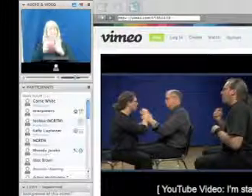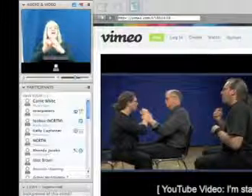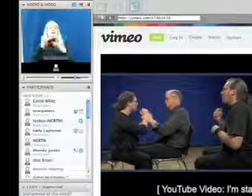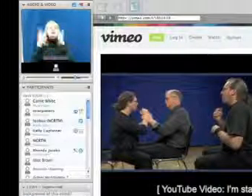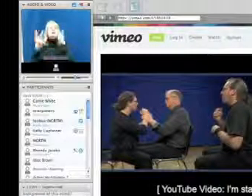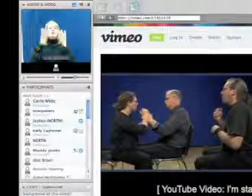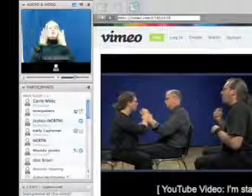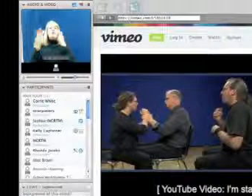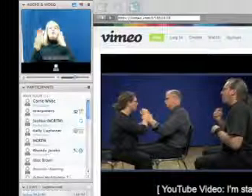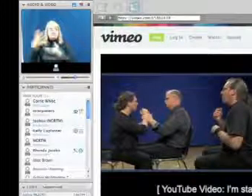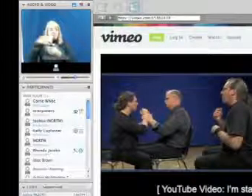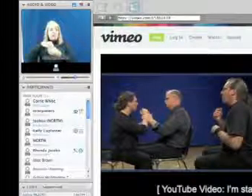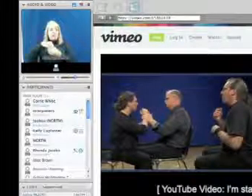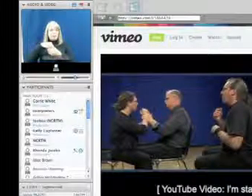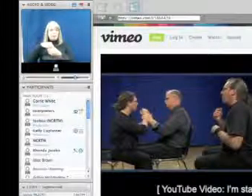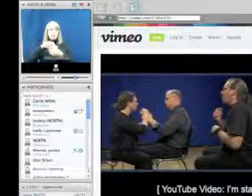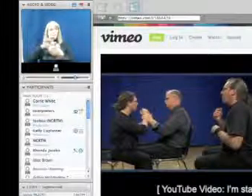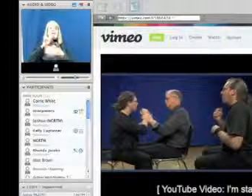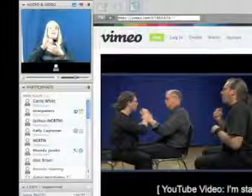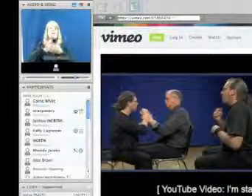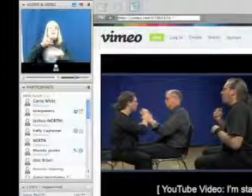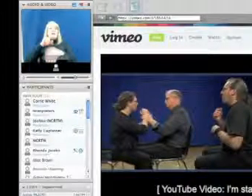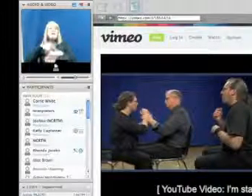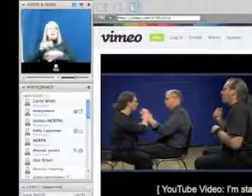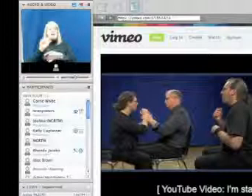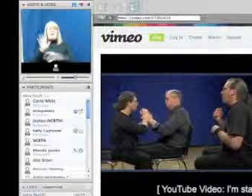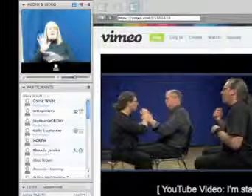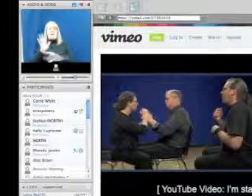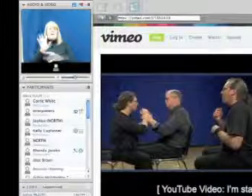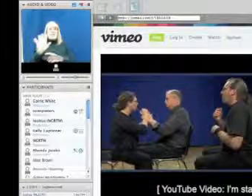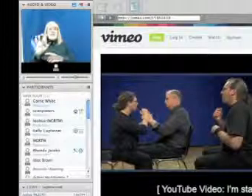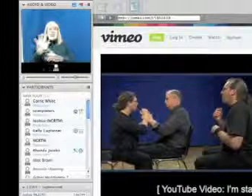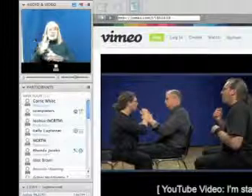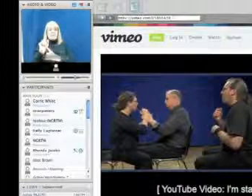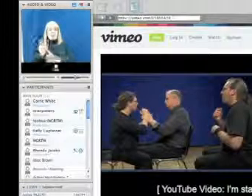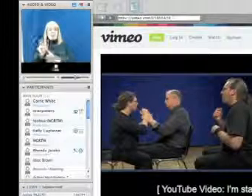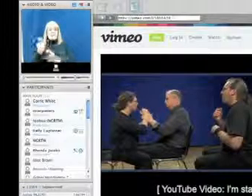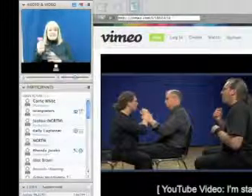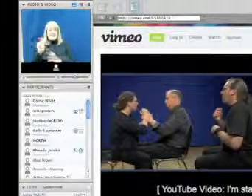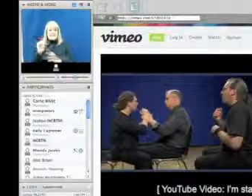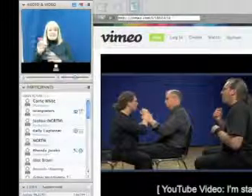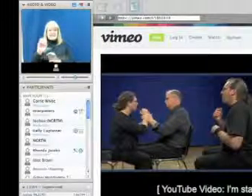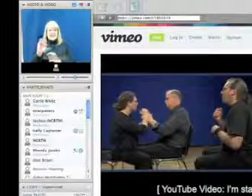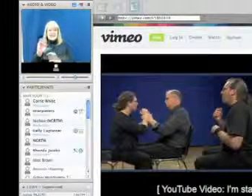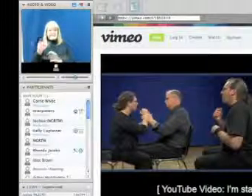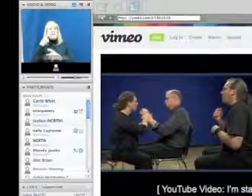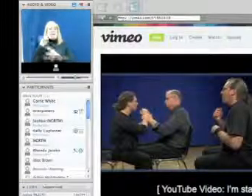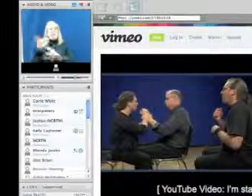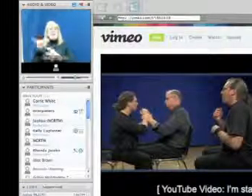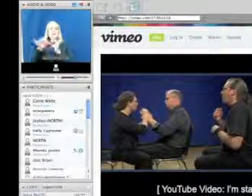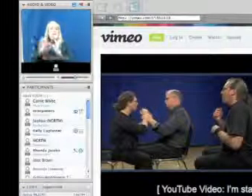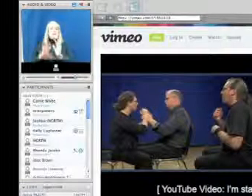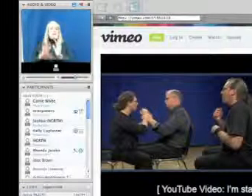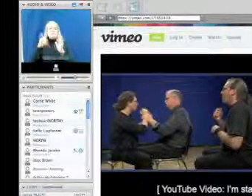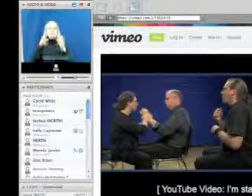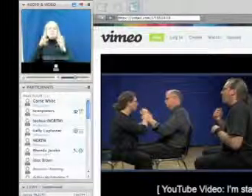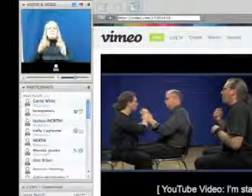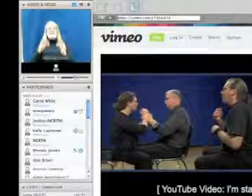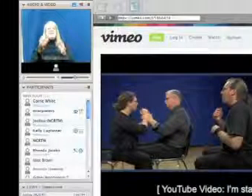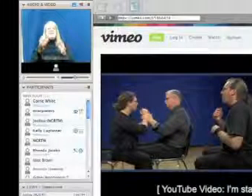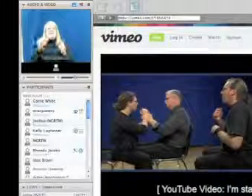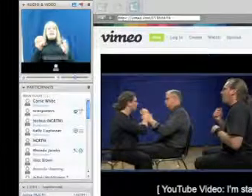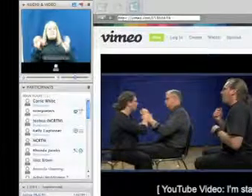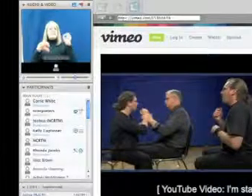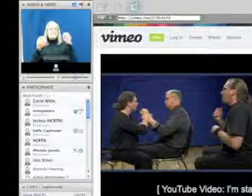this interpreter team chose not to put in a lot of the visual information that was happening. I mean, the environmental